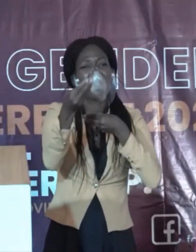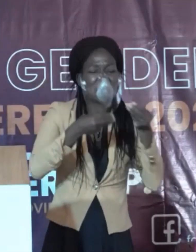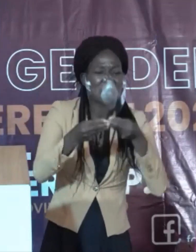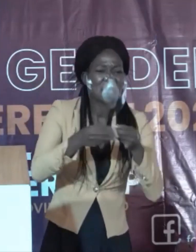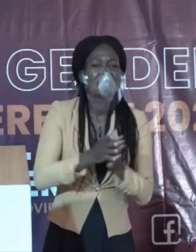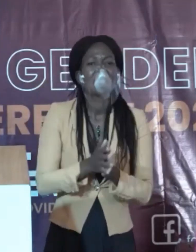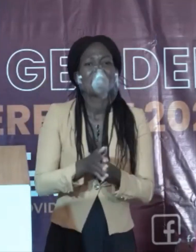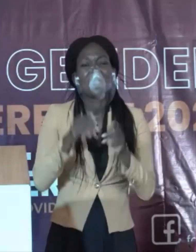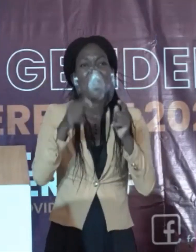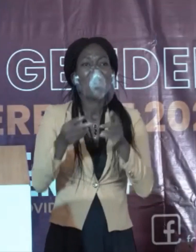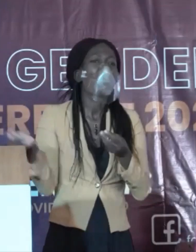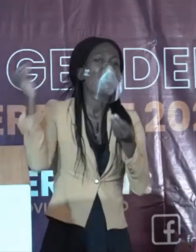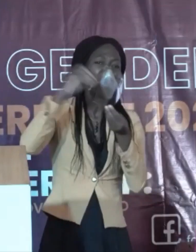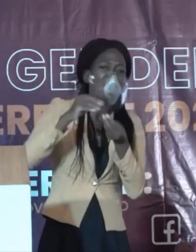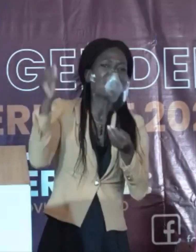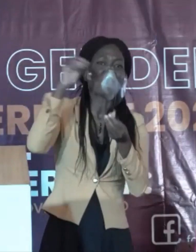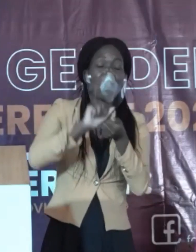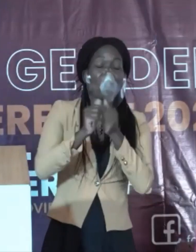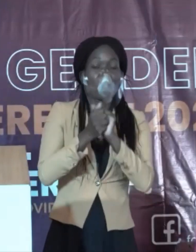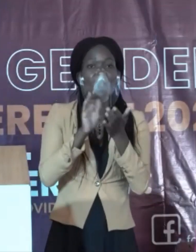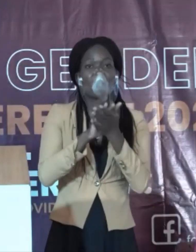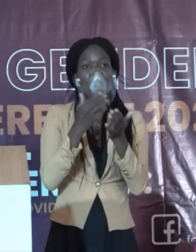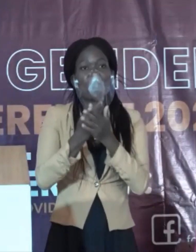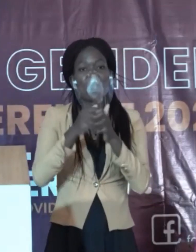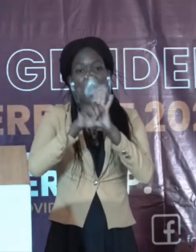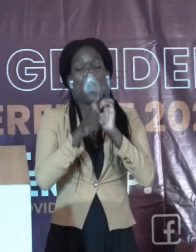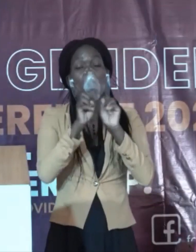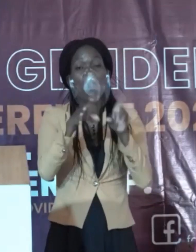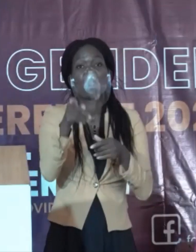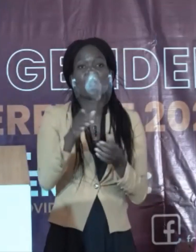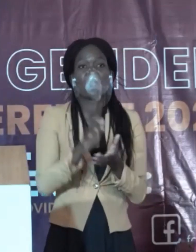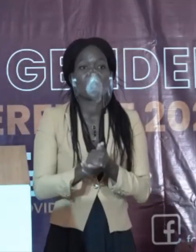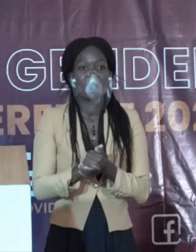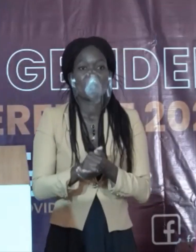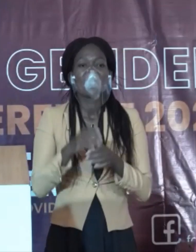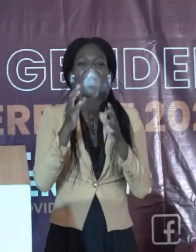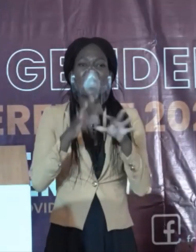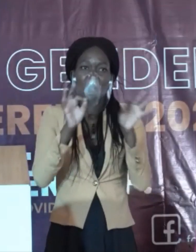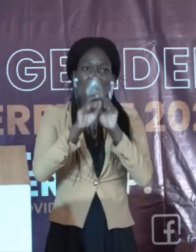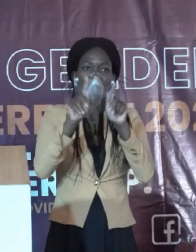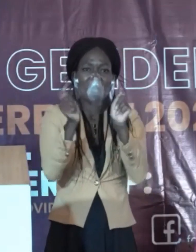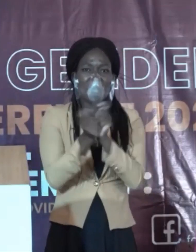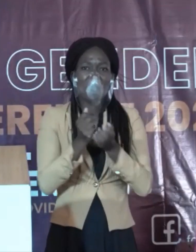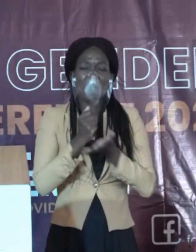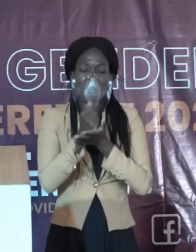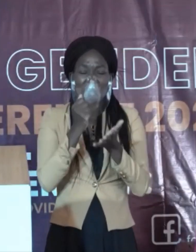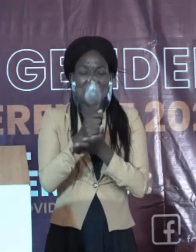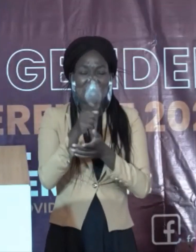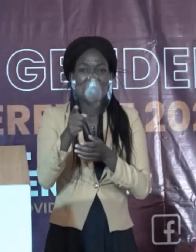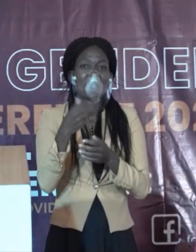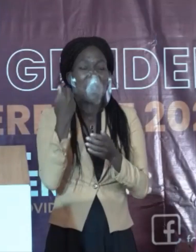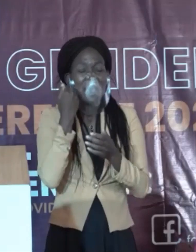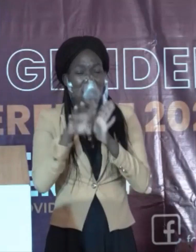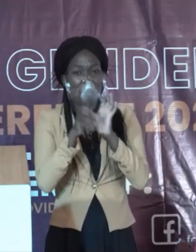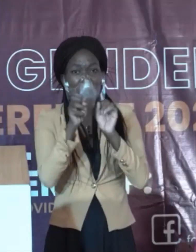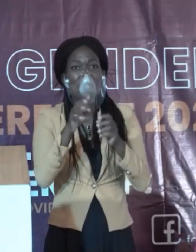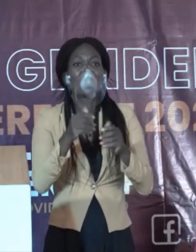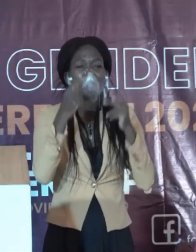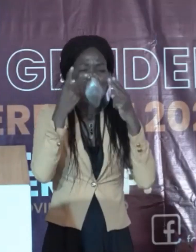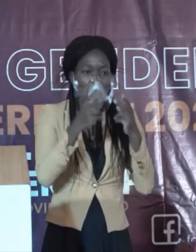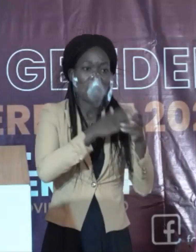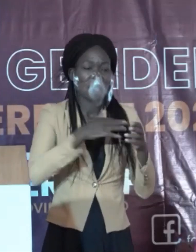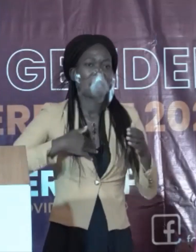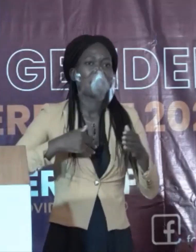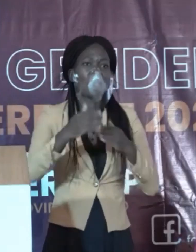measures put by the national COVID-19 teams to prevent the spread of the coronavirus in the communities. Transit,